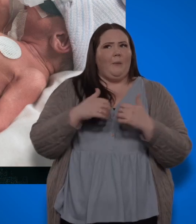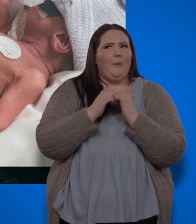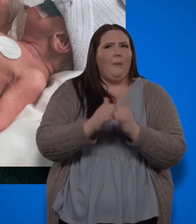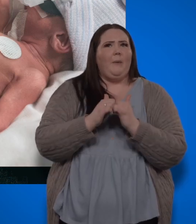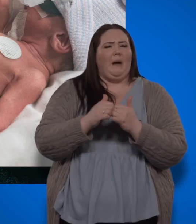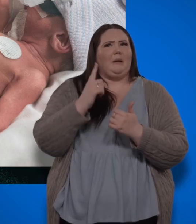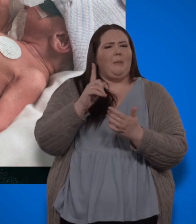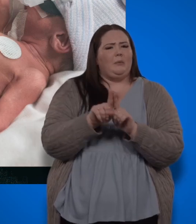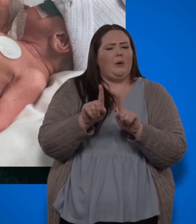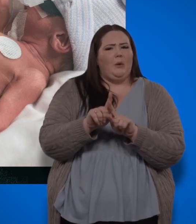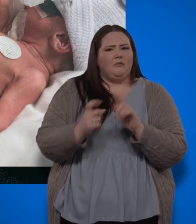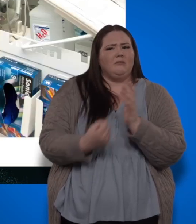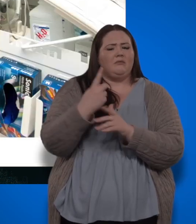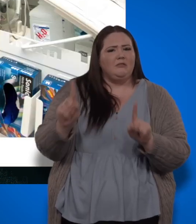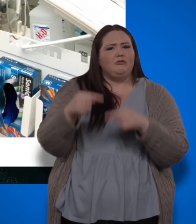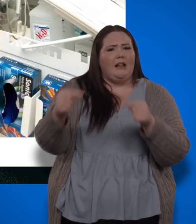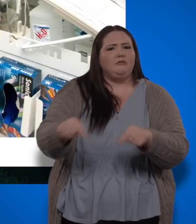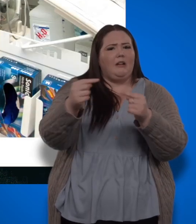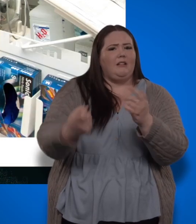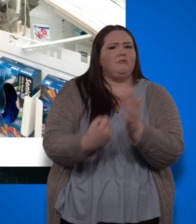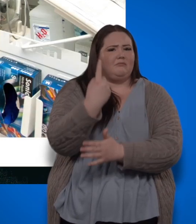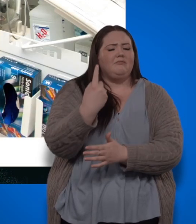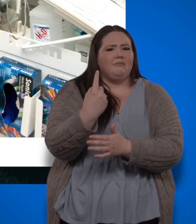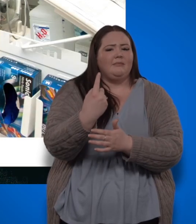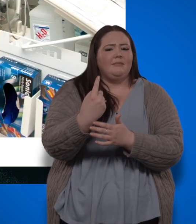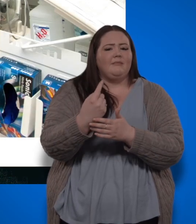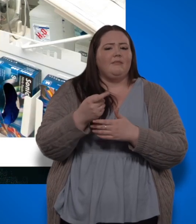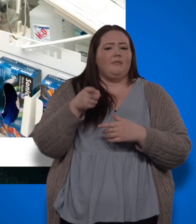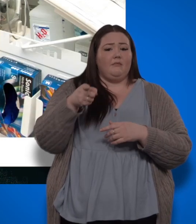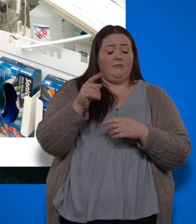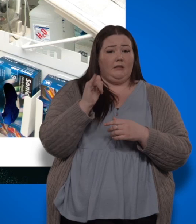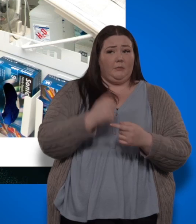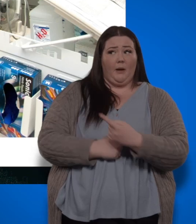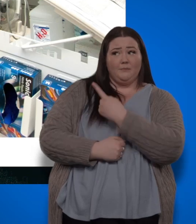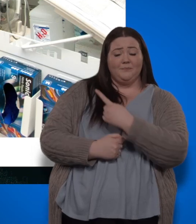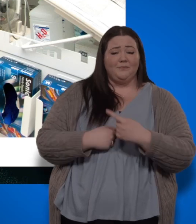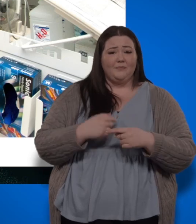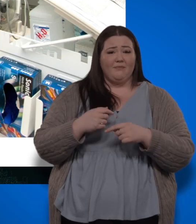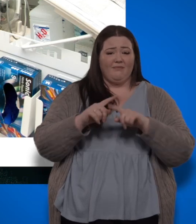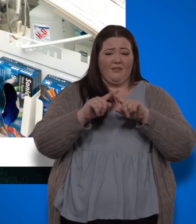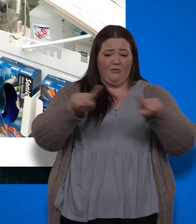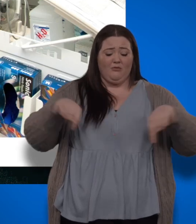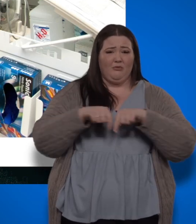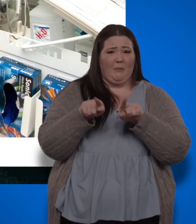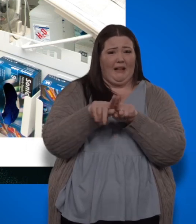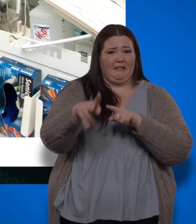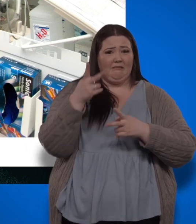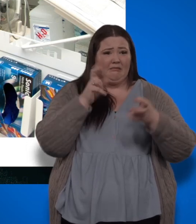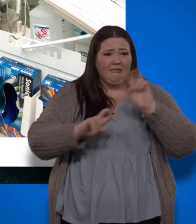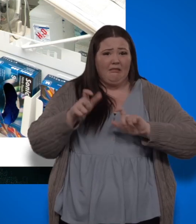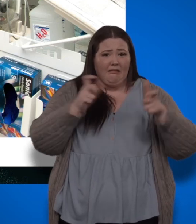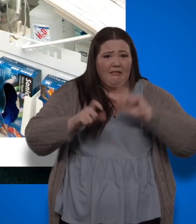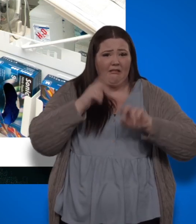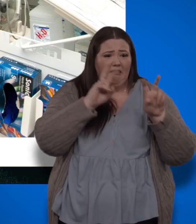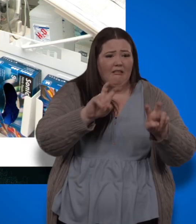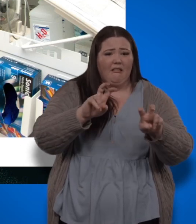technically demanding kind of job. This is what the environment can look like. This is actually some clinical